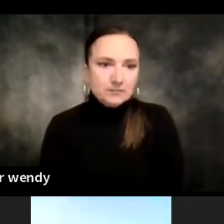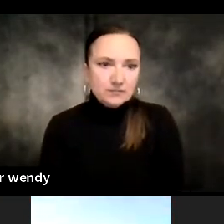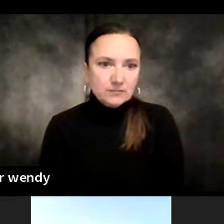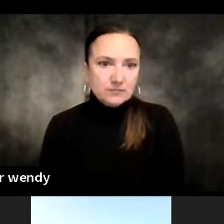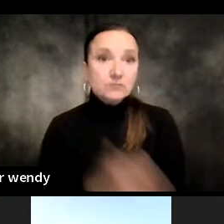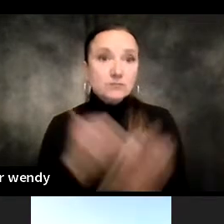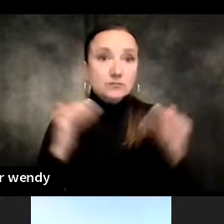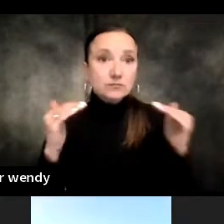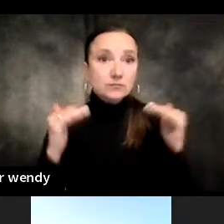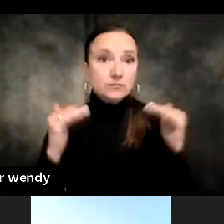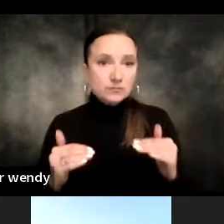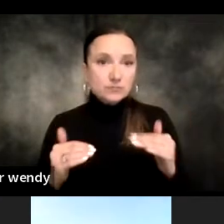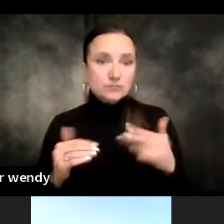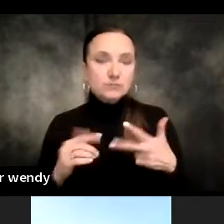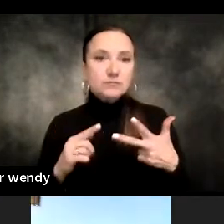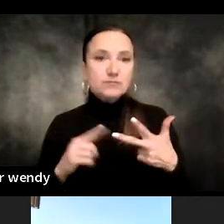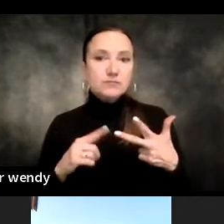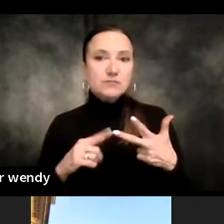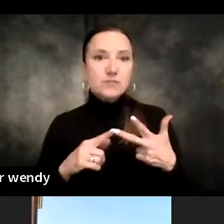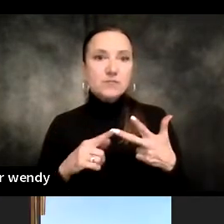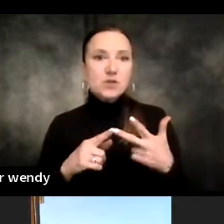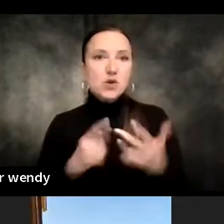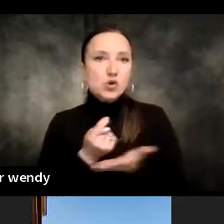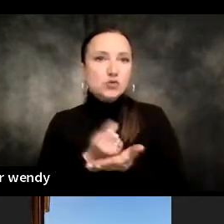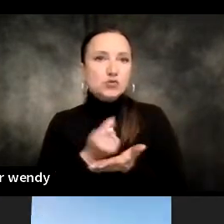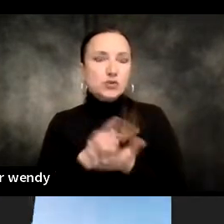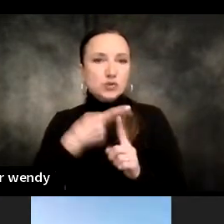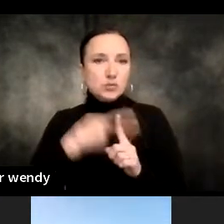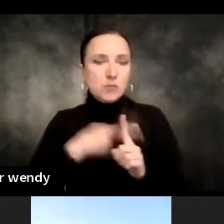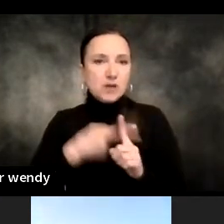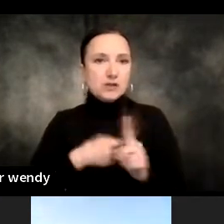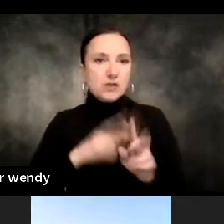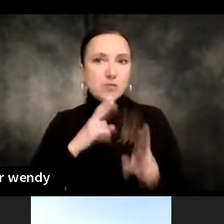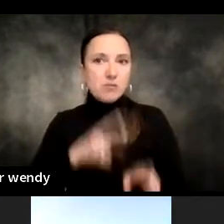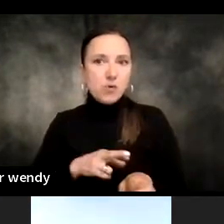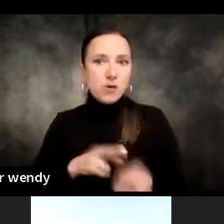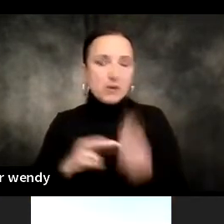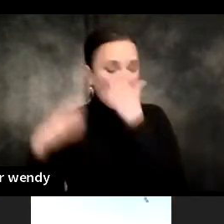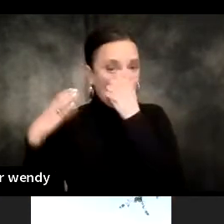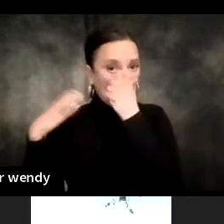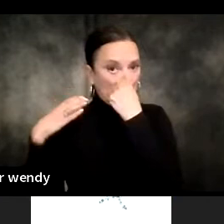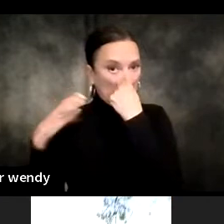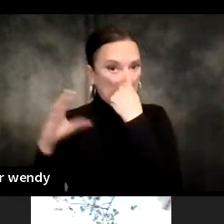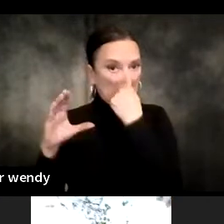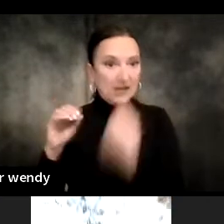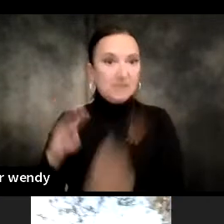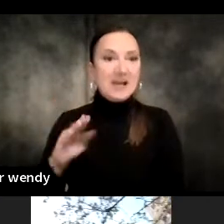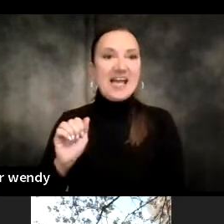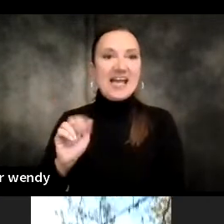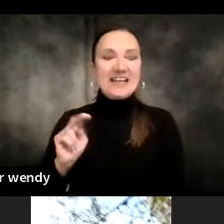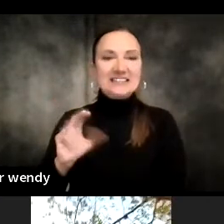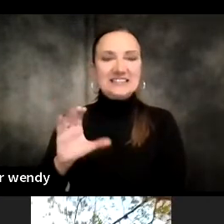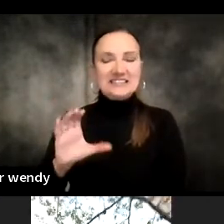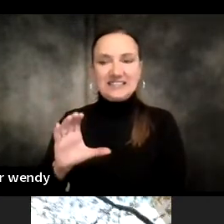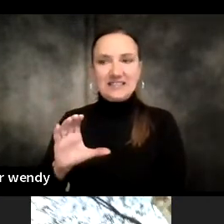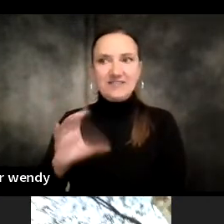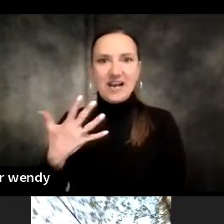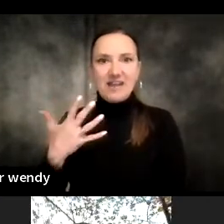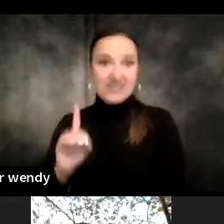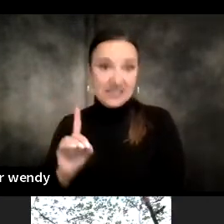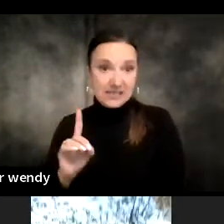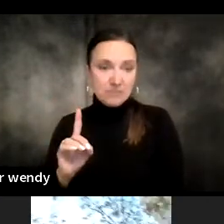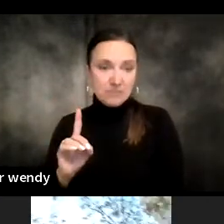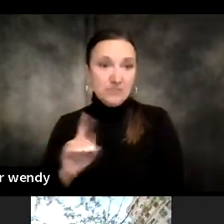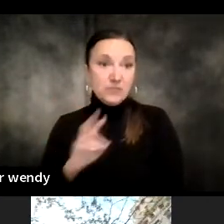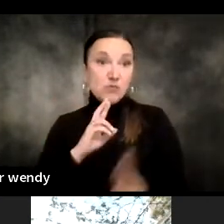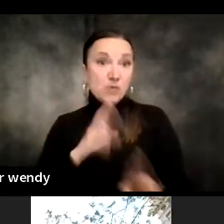Next, we have our treasurer's monthly report. Commissioner Cobb is our treasurer for ANC 5D. Commissioner Cobb, can you give us the report